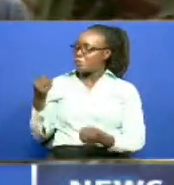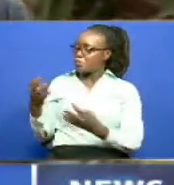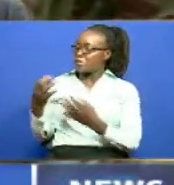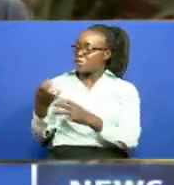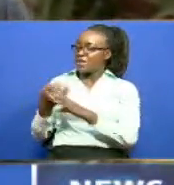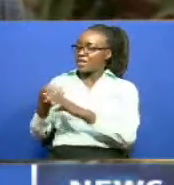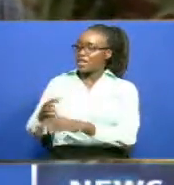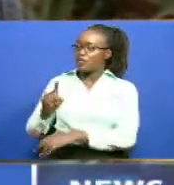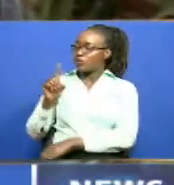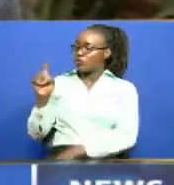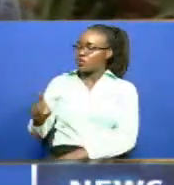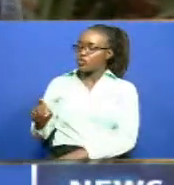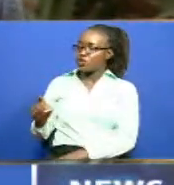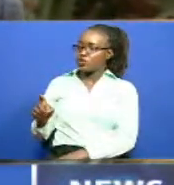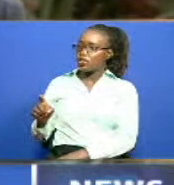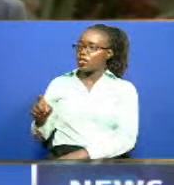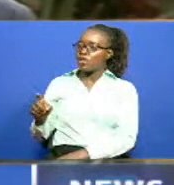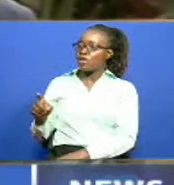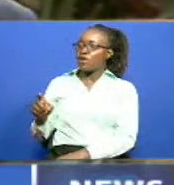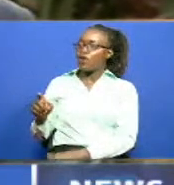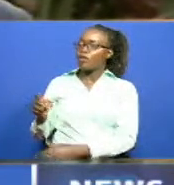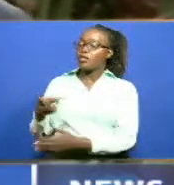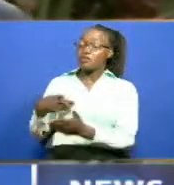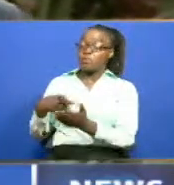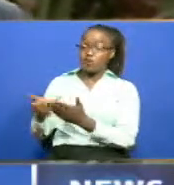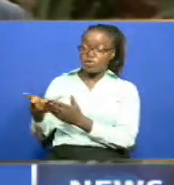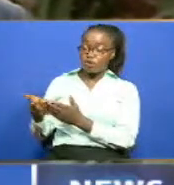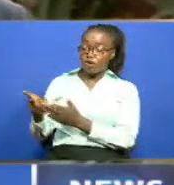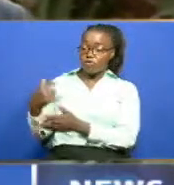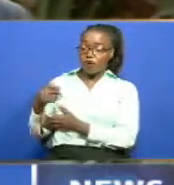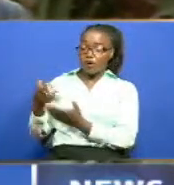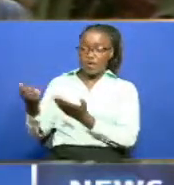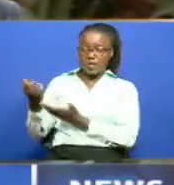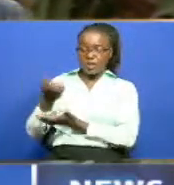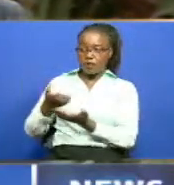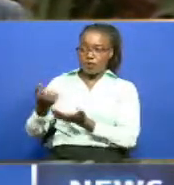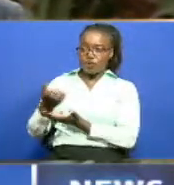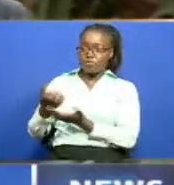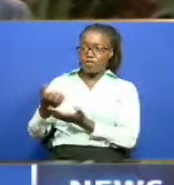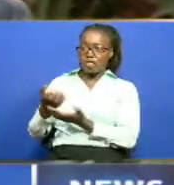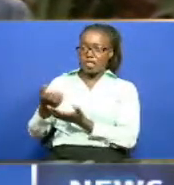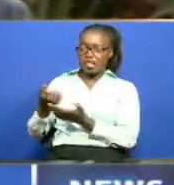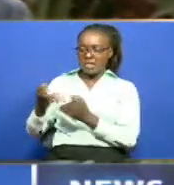questions around the costs of our economy that need to be, reviewed.